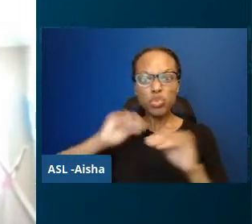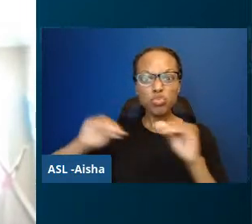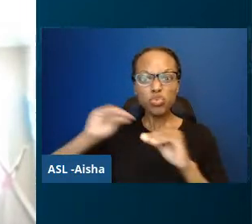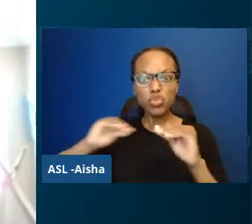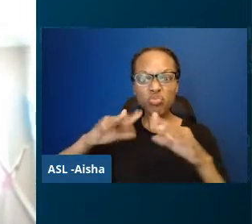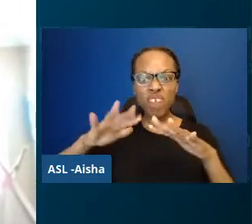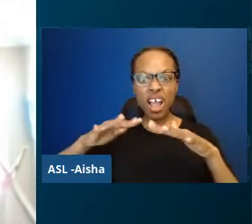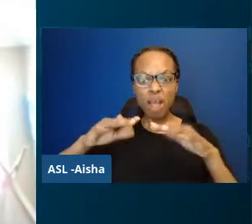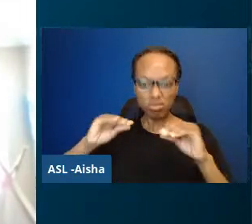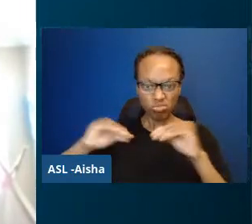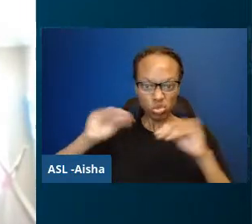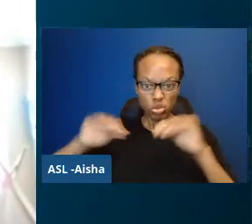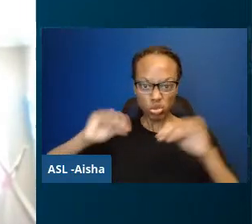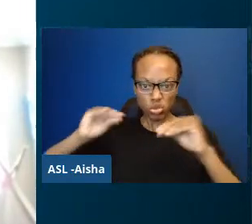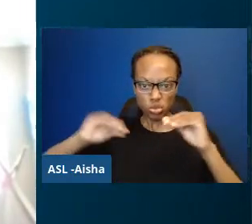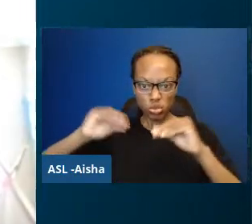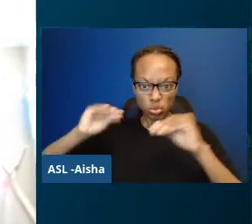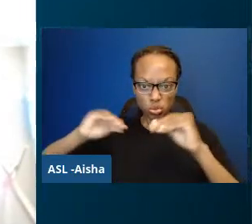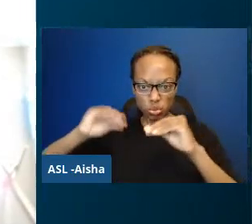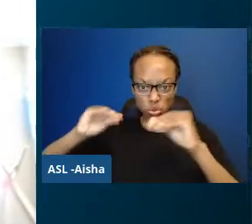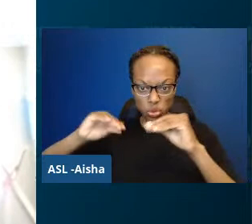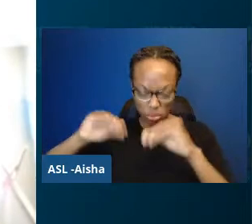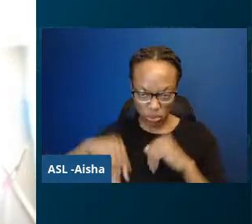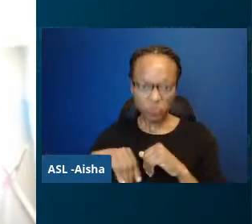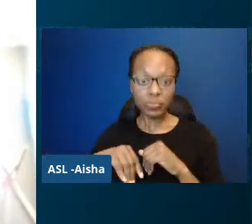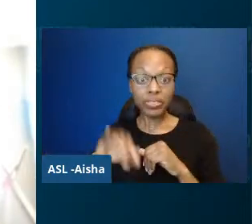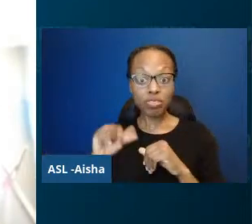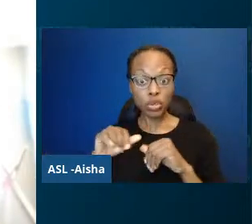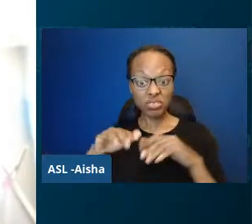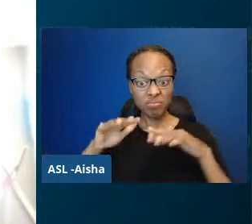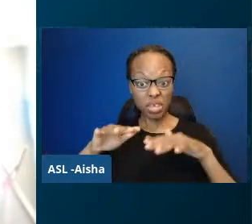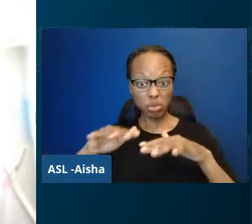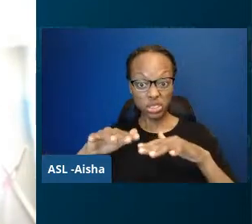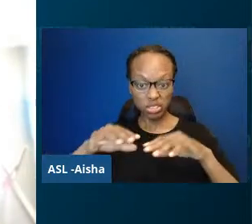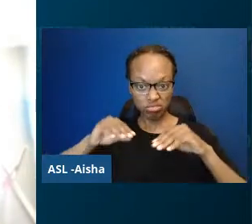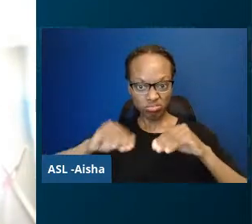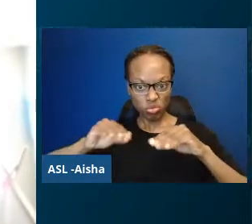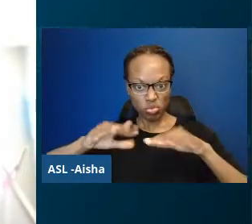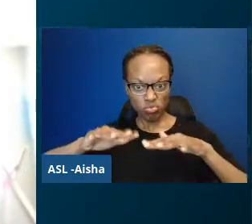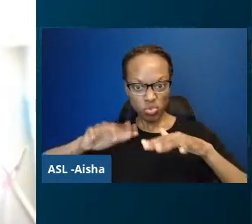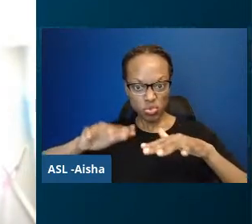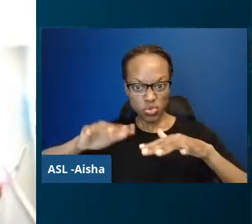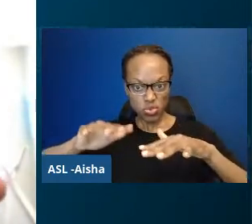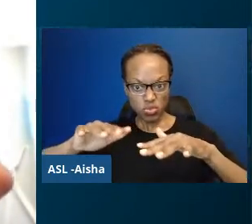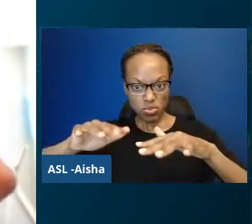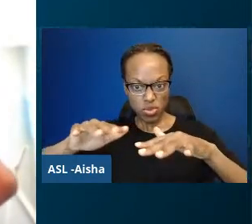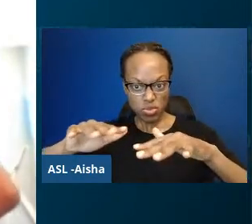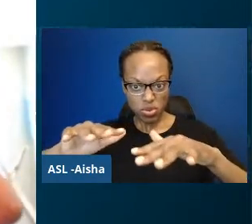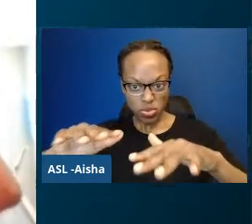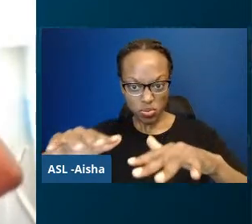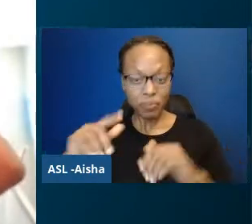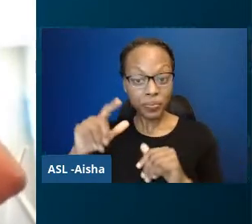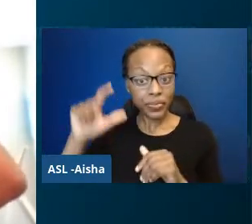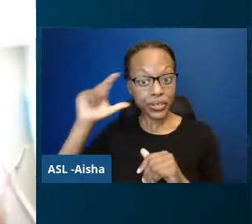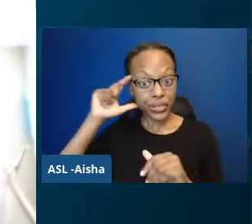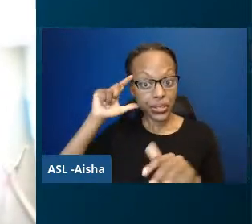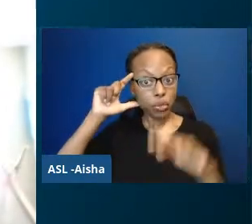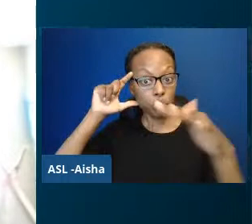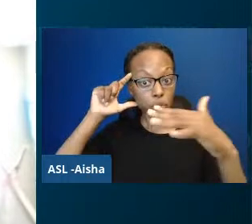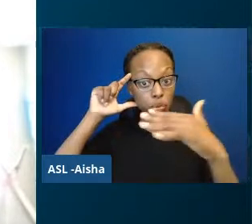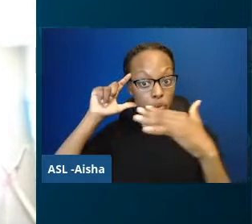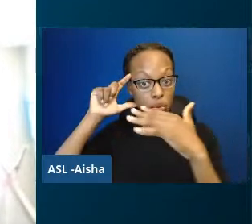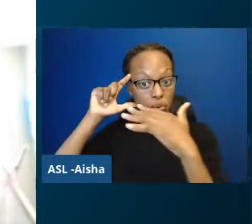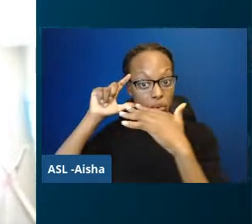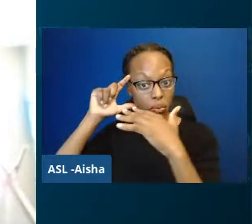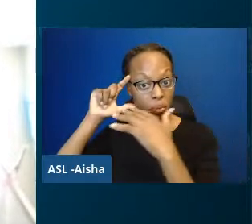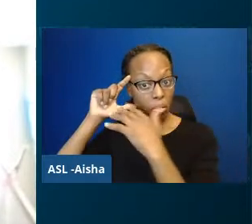vibrations, just as we saw in our model eardrum experiment, are picked up and transmitted to our brain. And then our